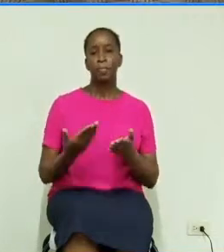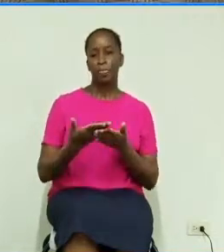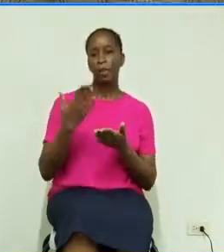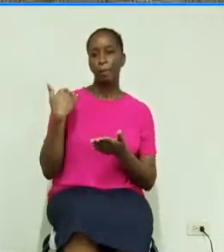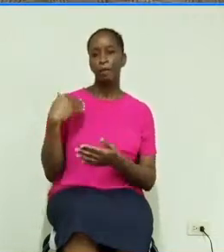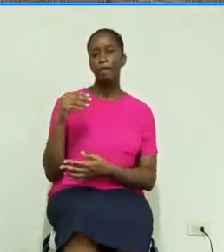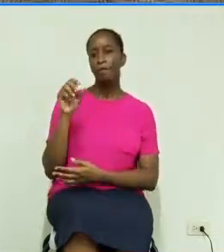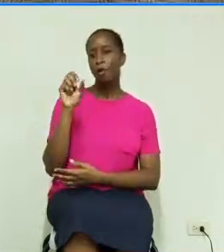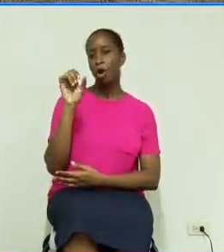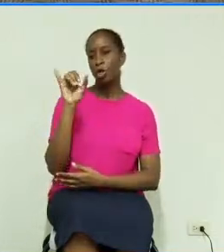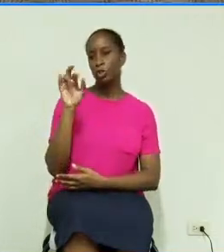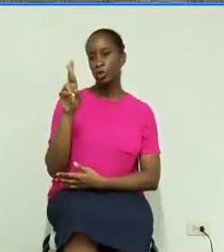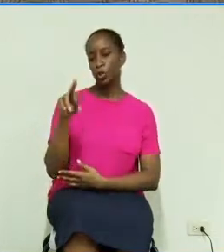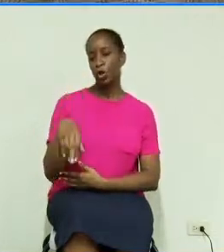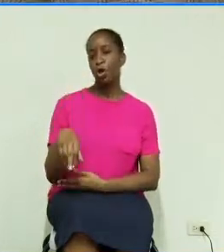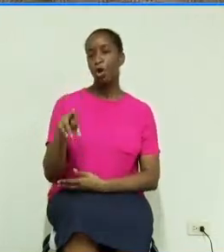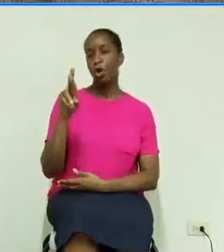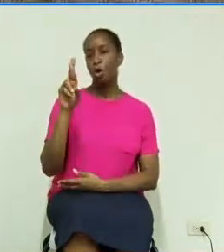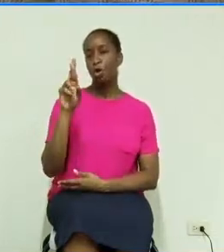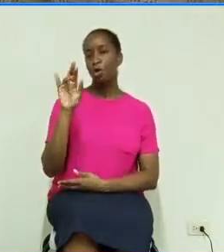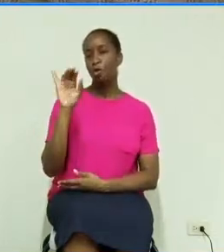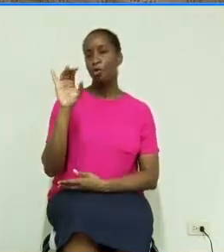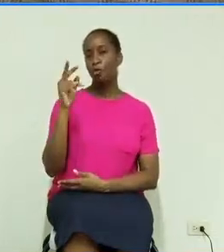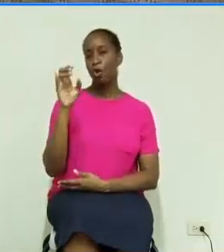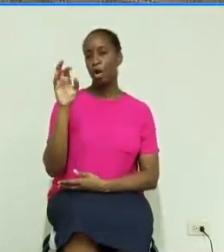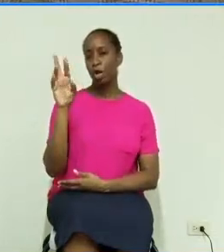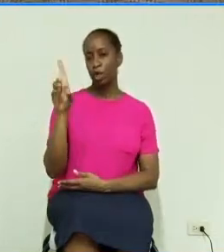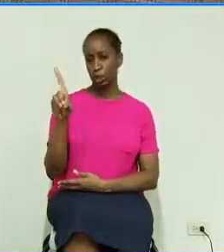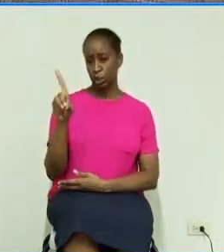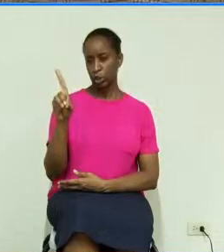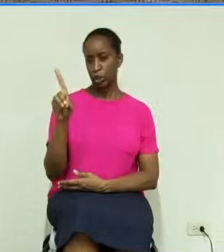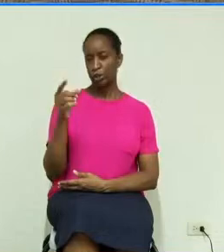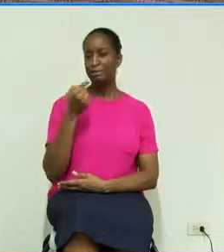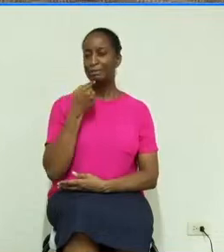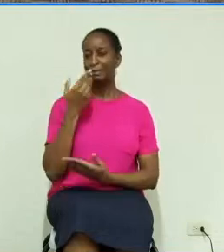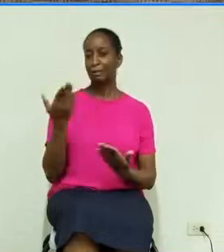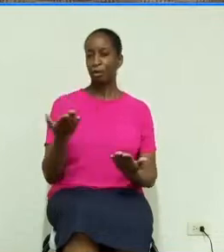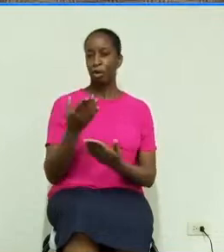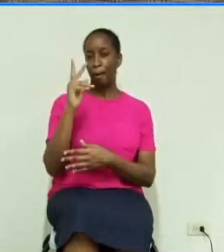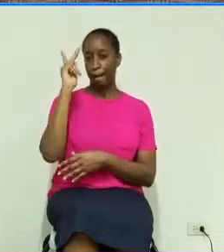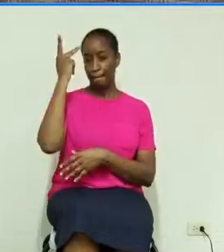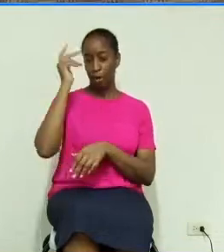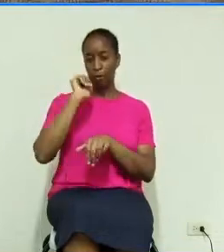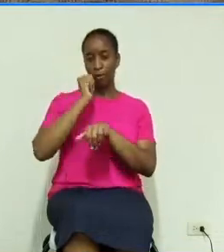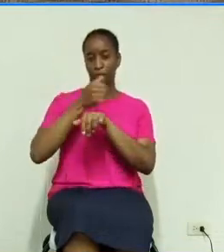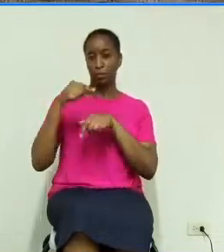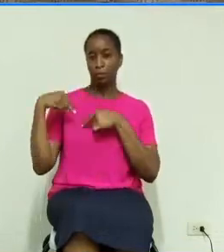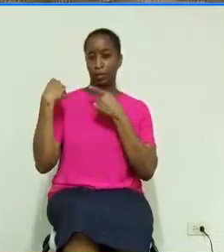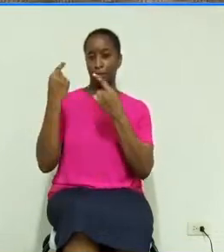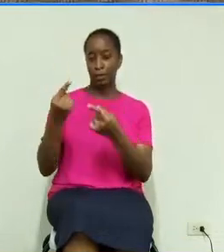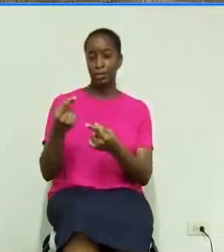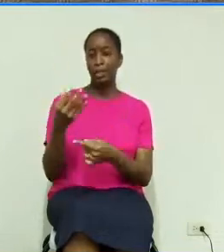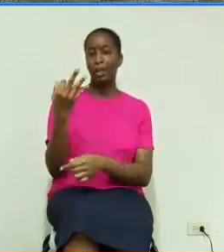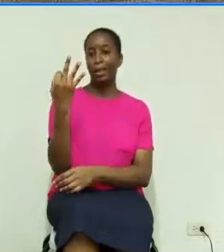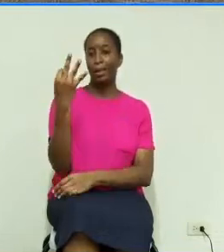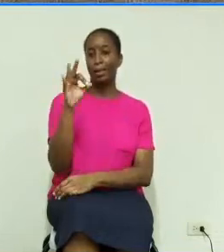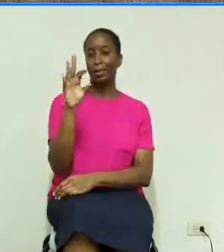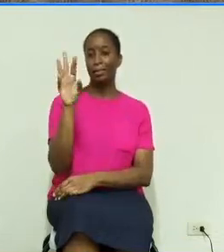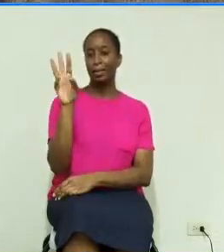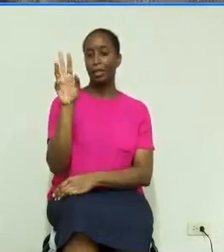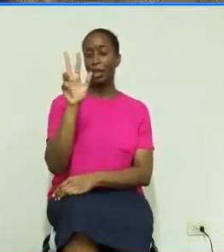parliamentary system was in place since 1639. With specific focus on the